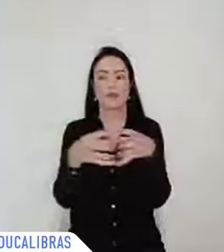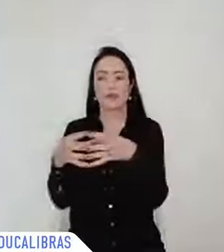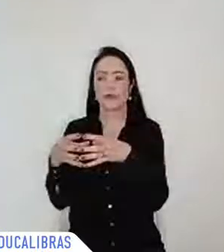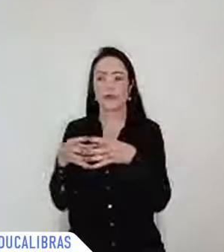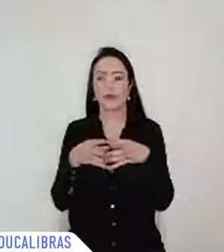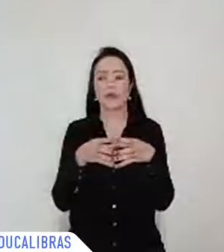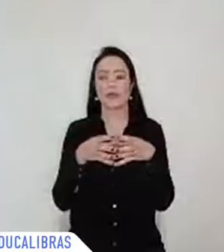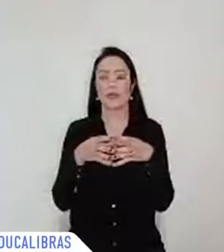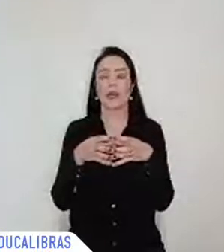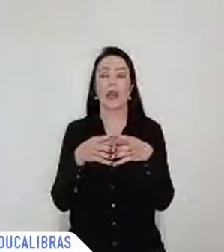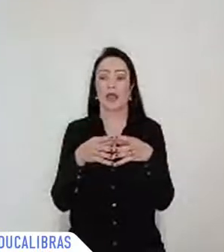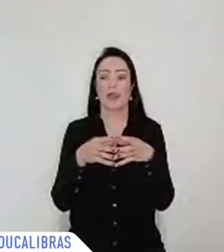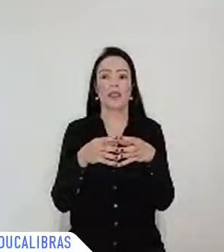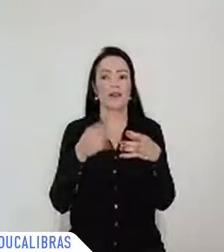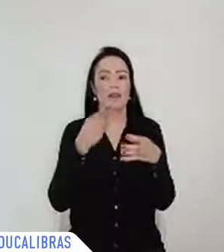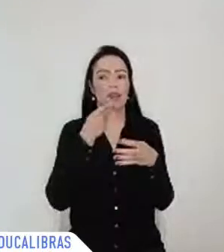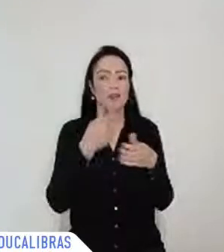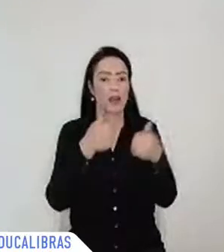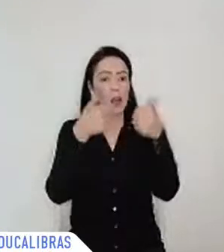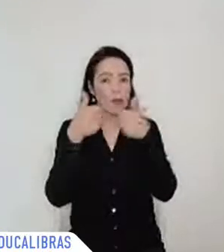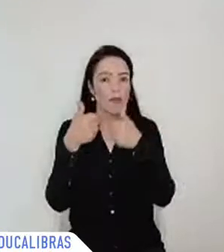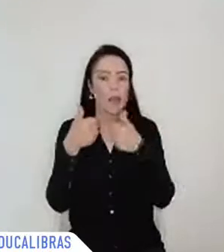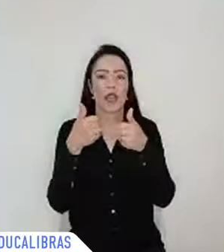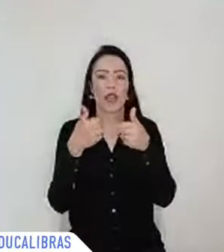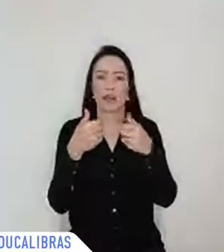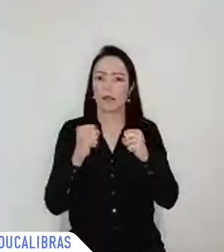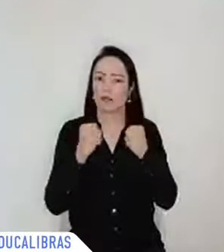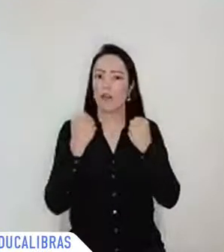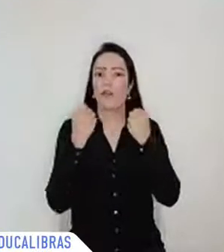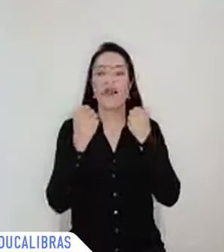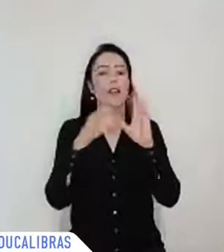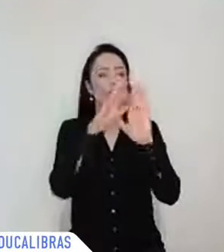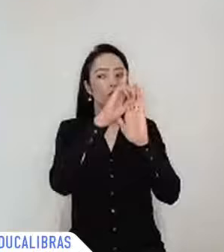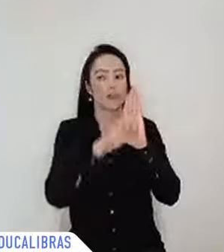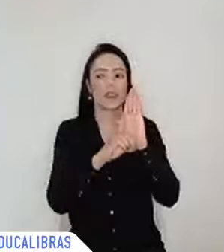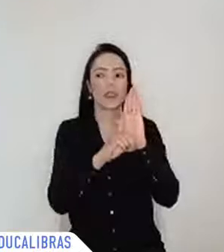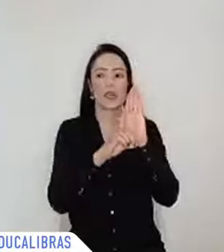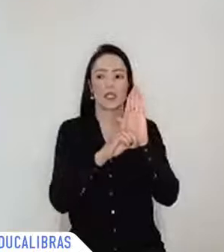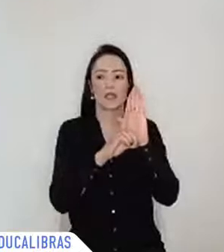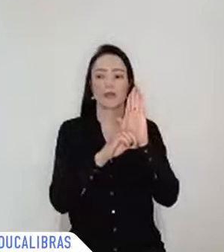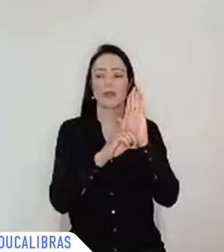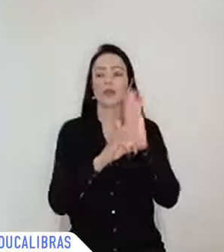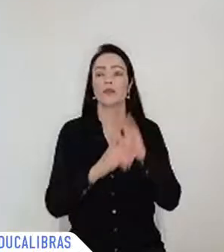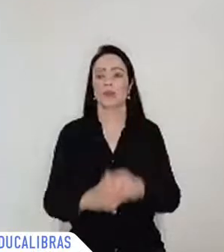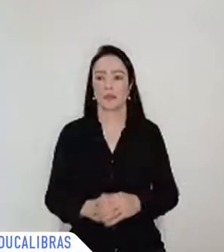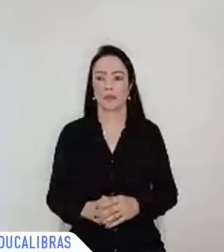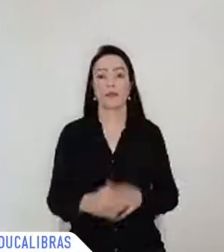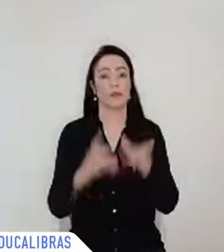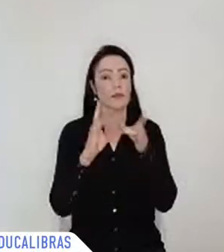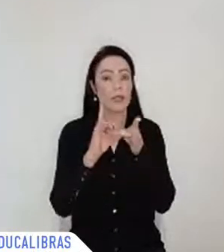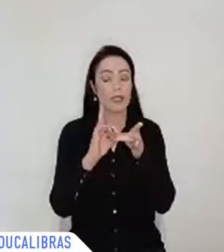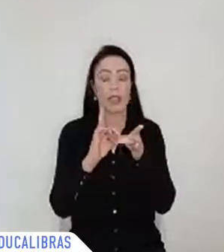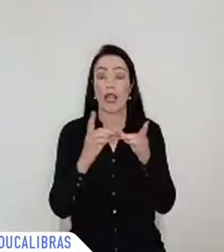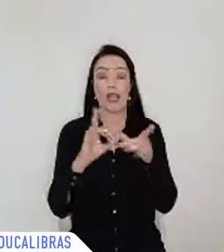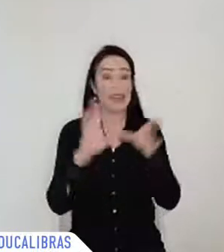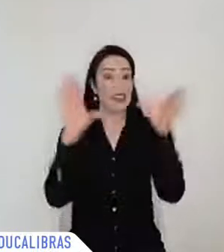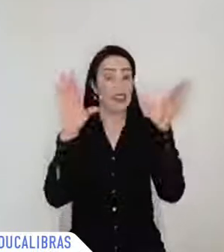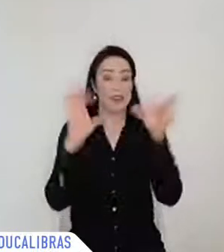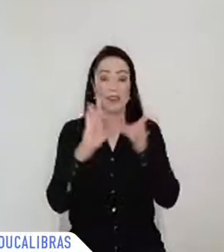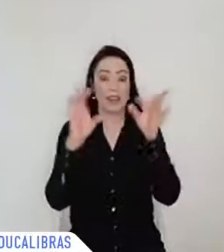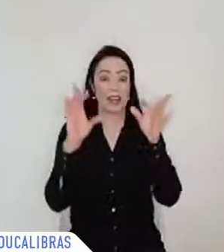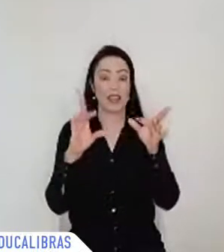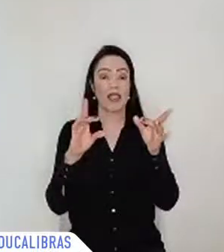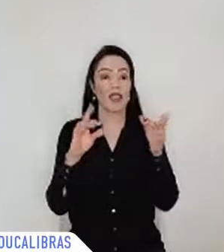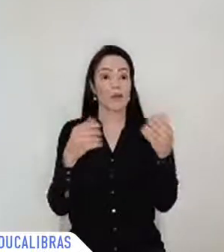a series groups that not necessarily defend these rights